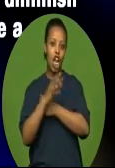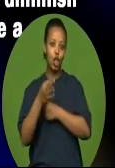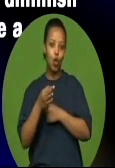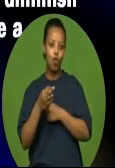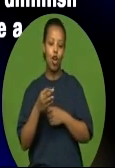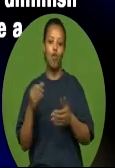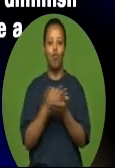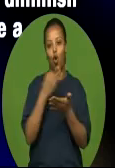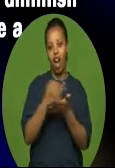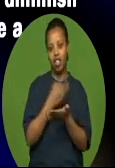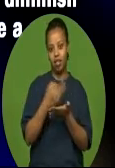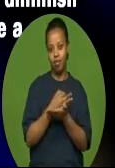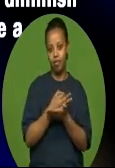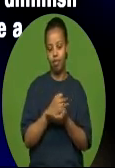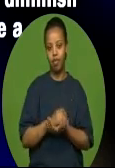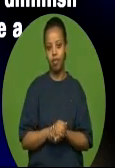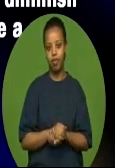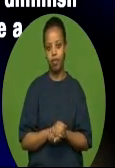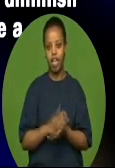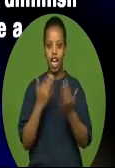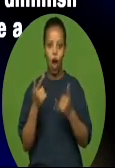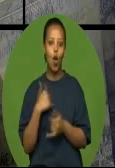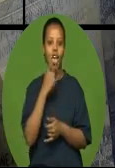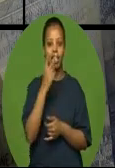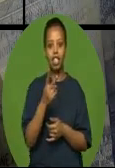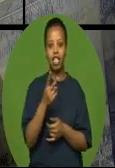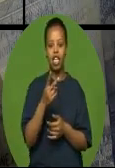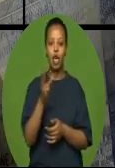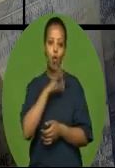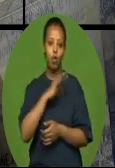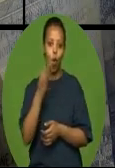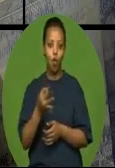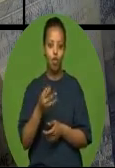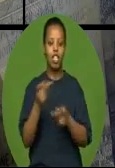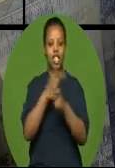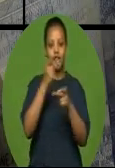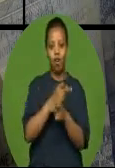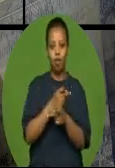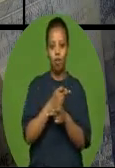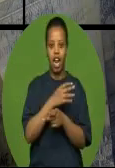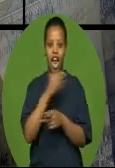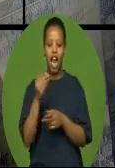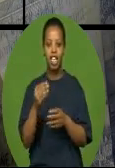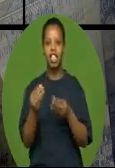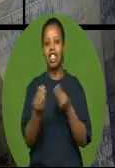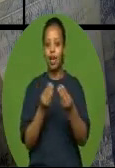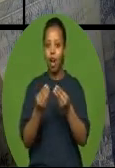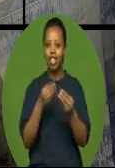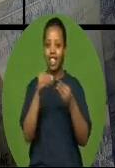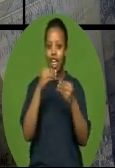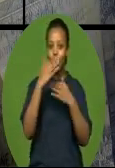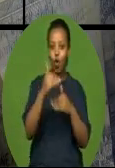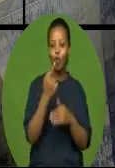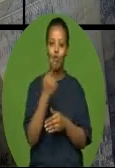Profit becomes challenge of production. Now let's see the profitability of the firm and the